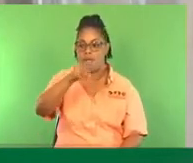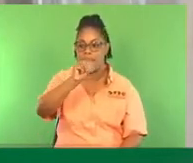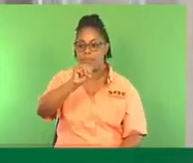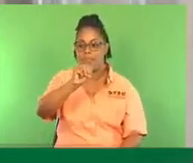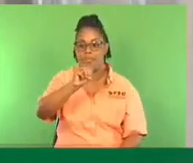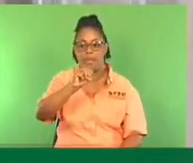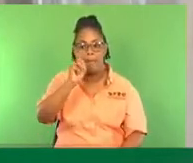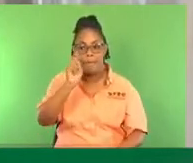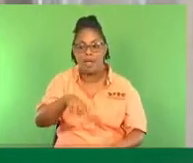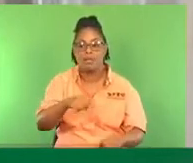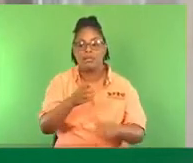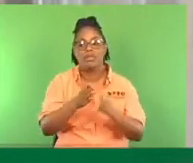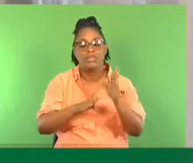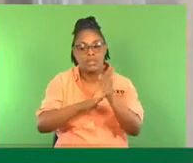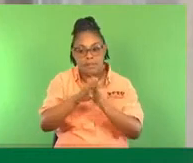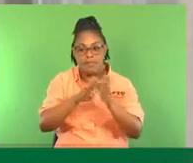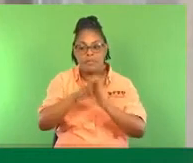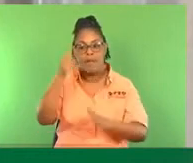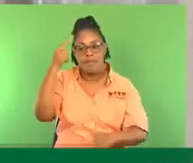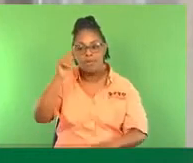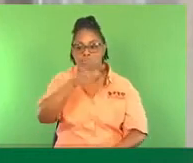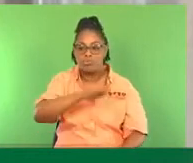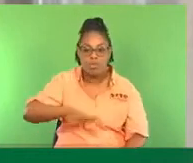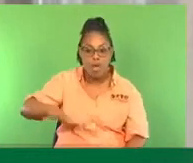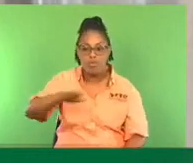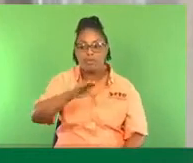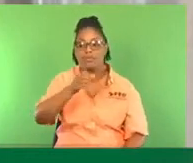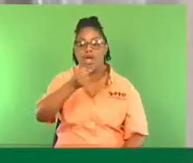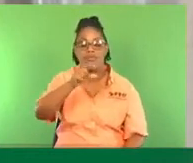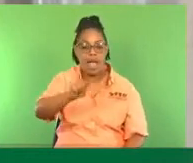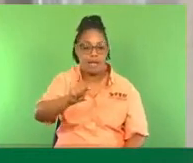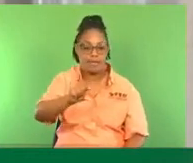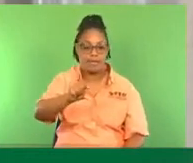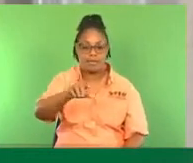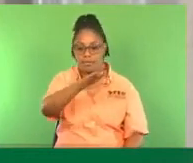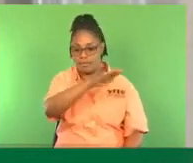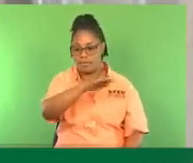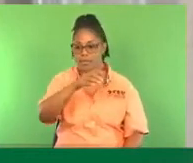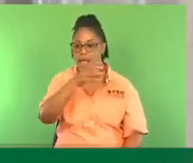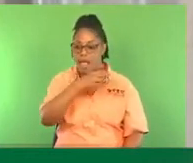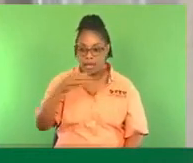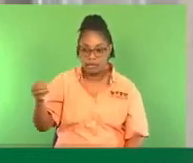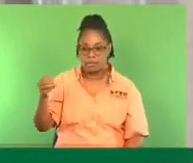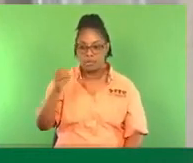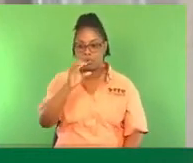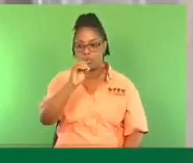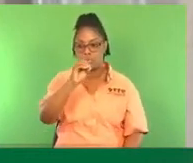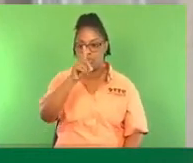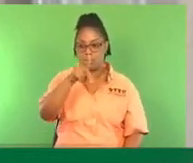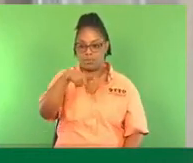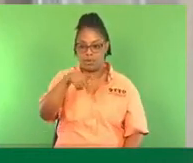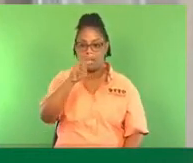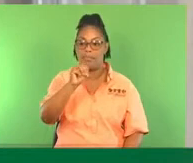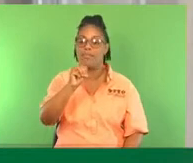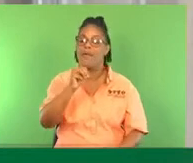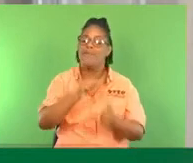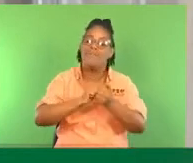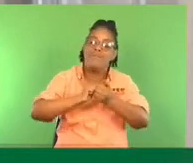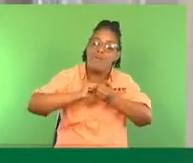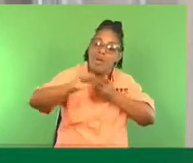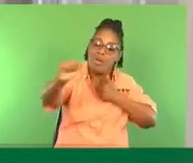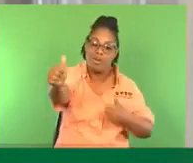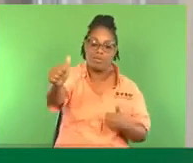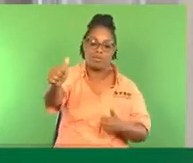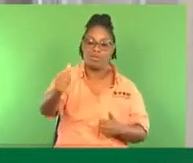Grande, and because the ODPM is so far, and many of the areas in the Eastern Peninsula